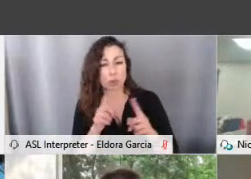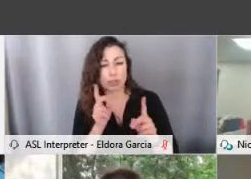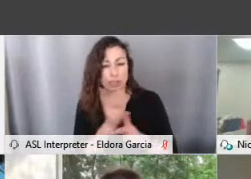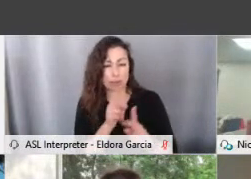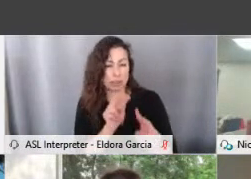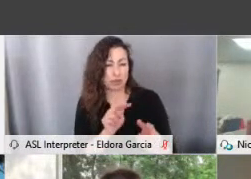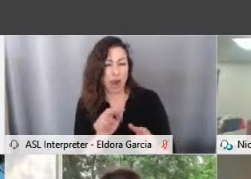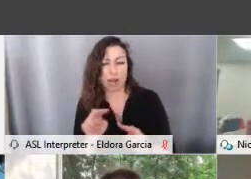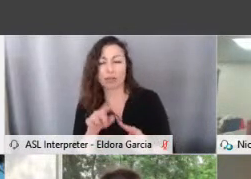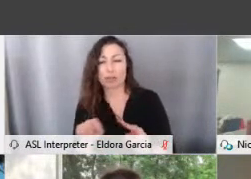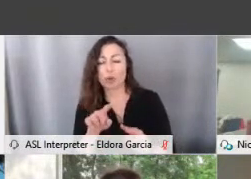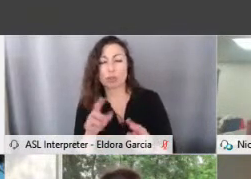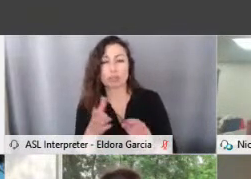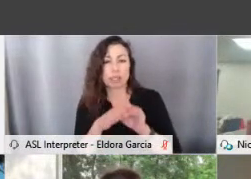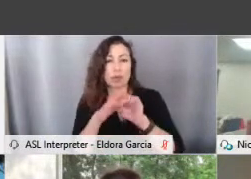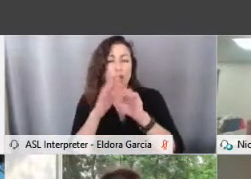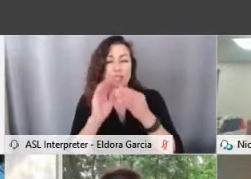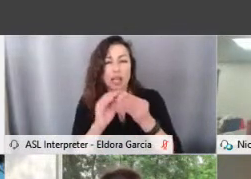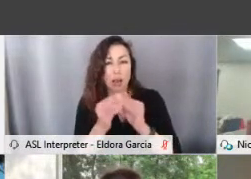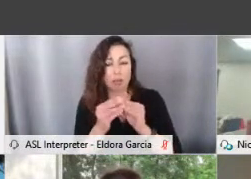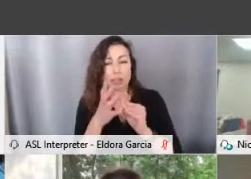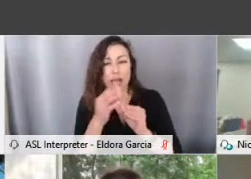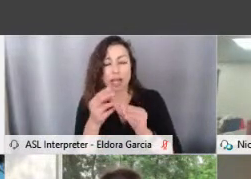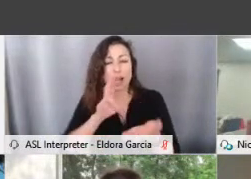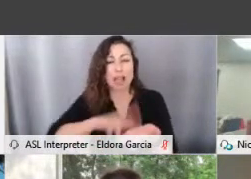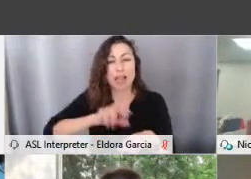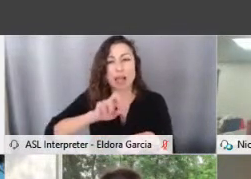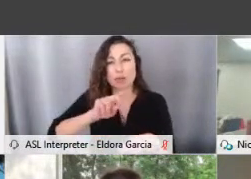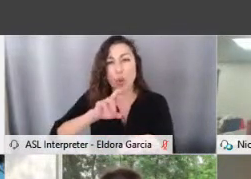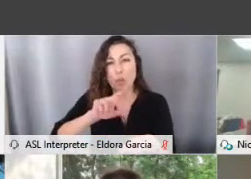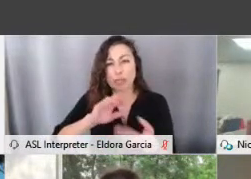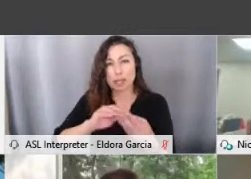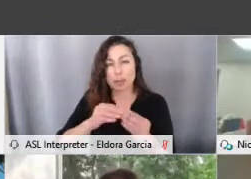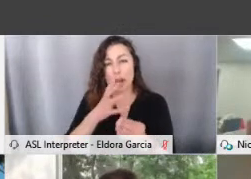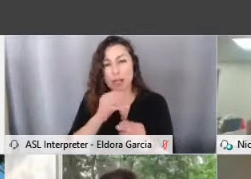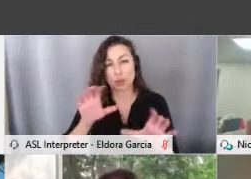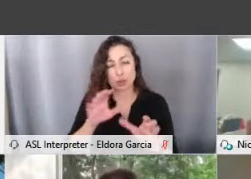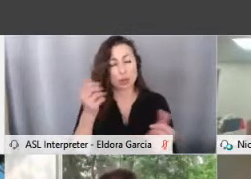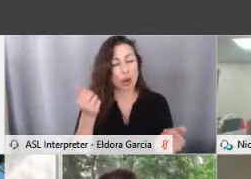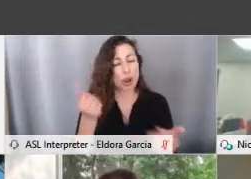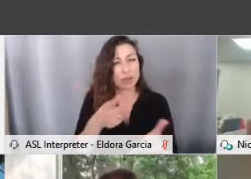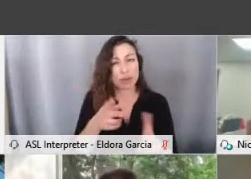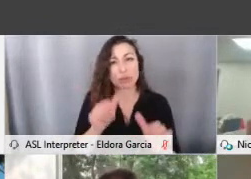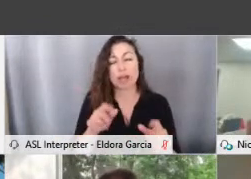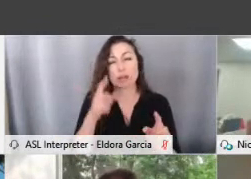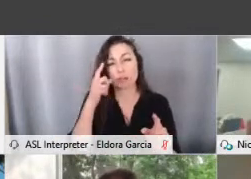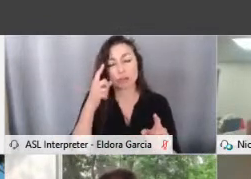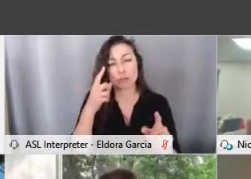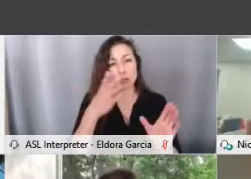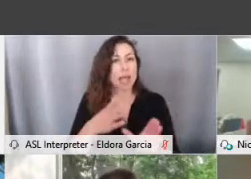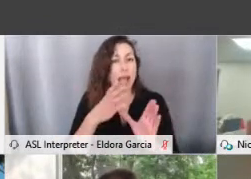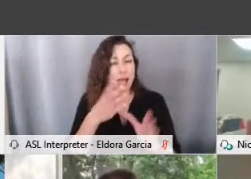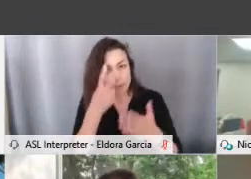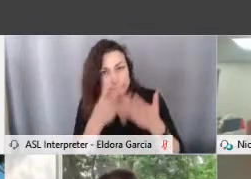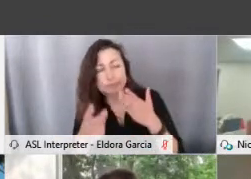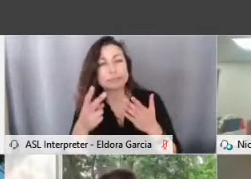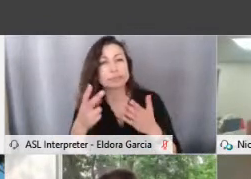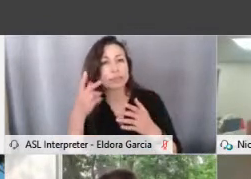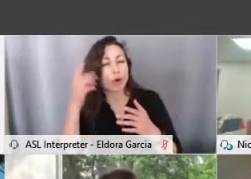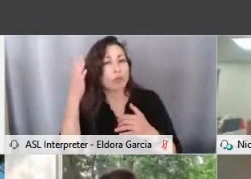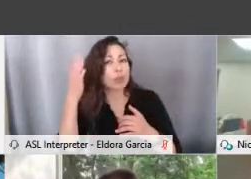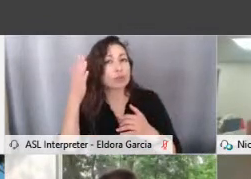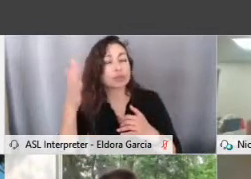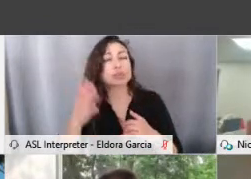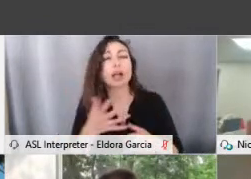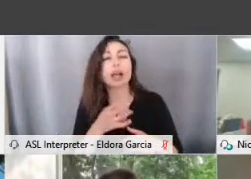these rising numbers and enrollment numbers, and also doing everything you can within your capacity to plan for what happens moving forward. I